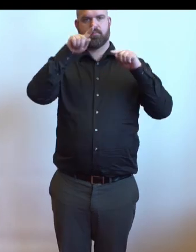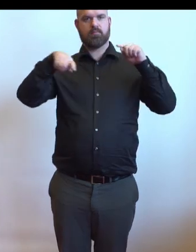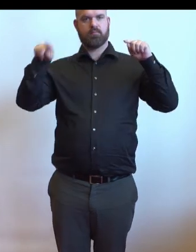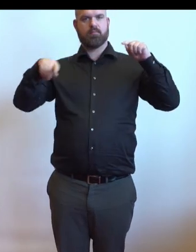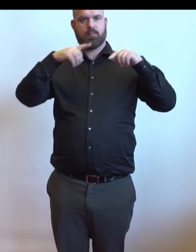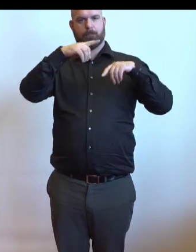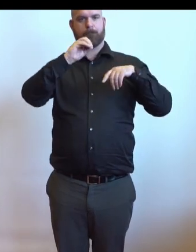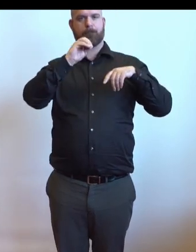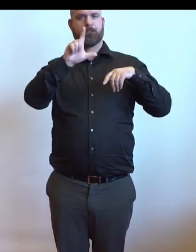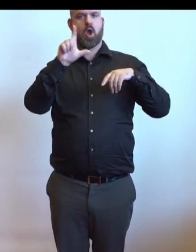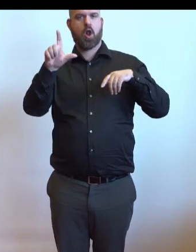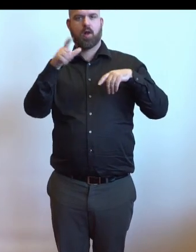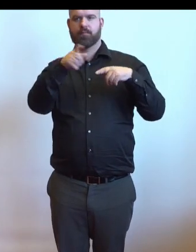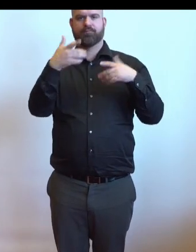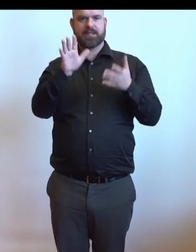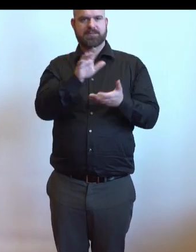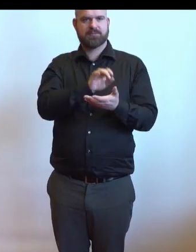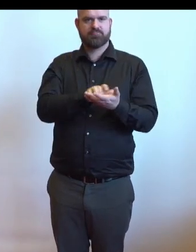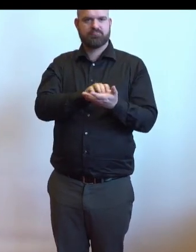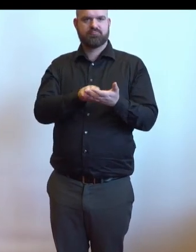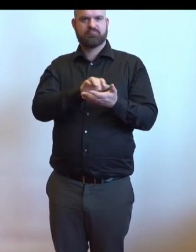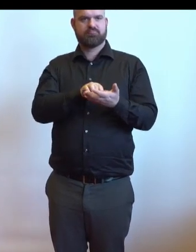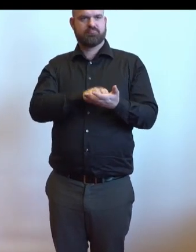questions for the panel or for discussion.